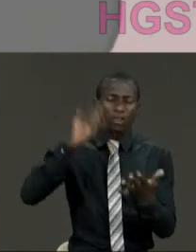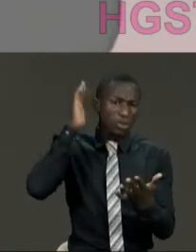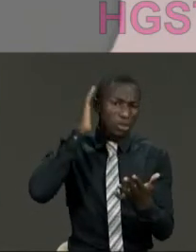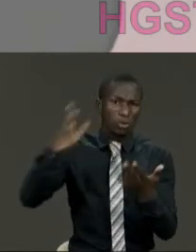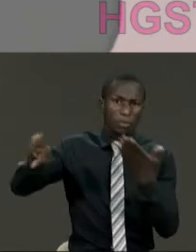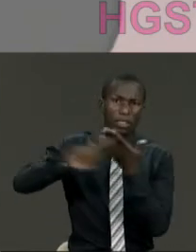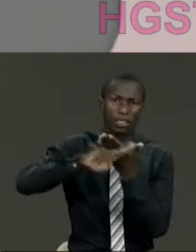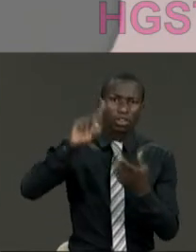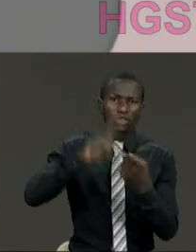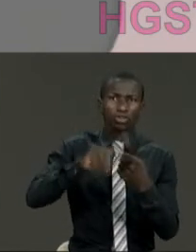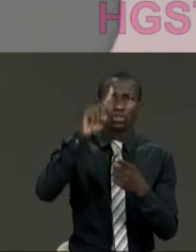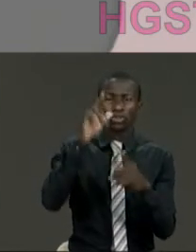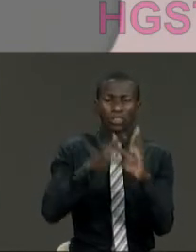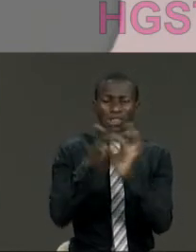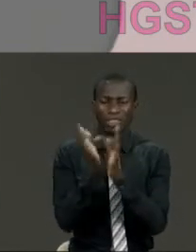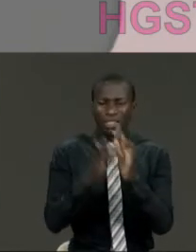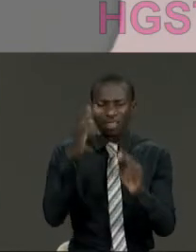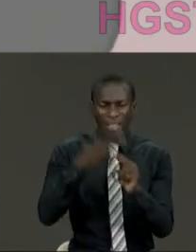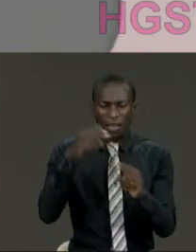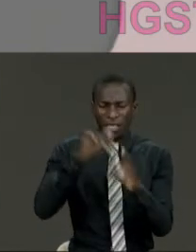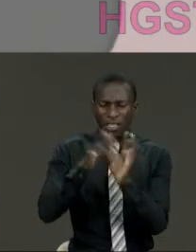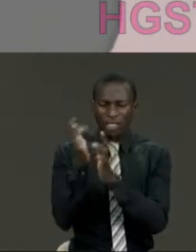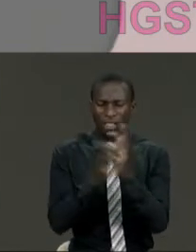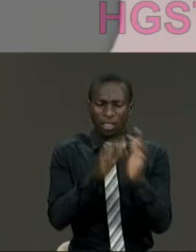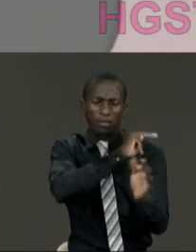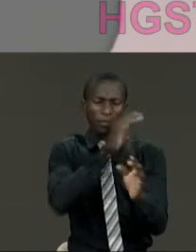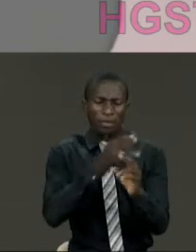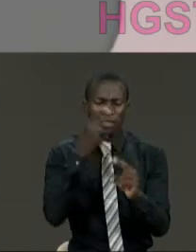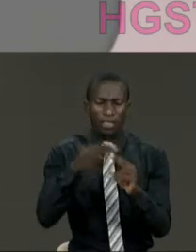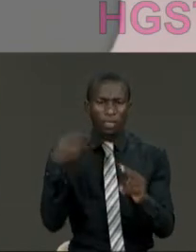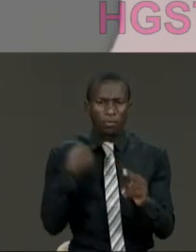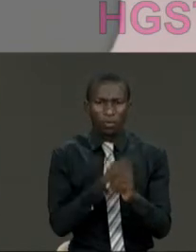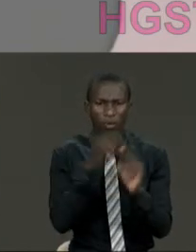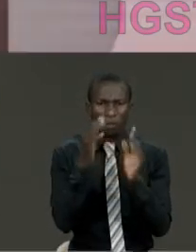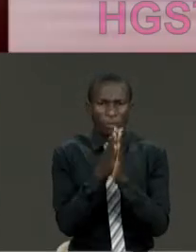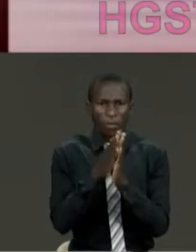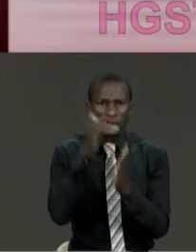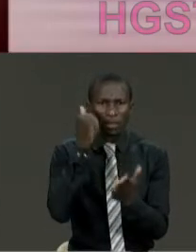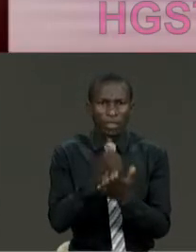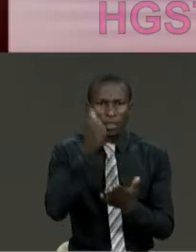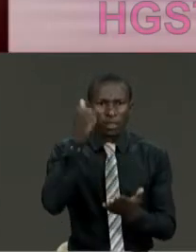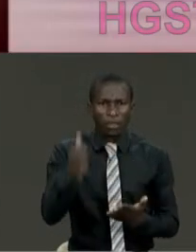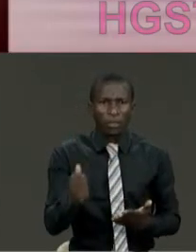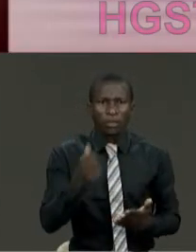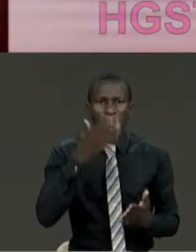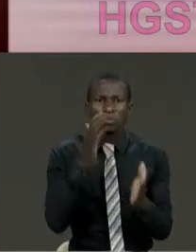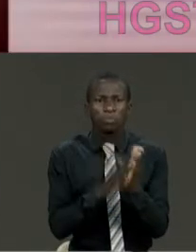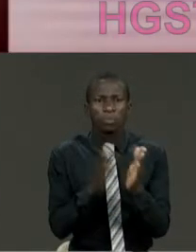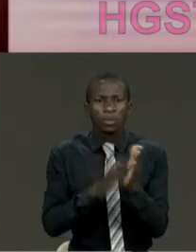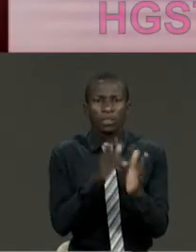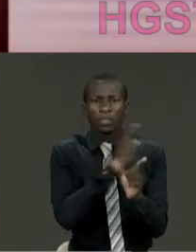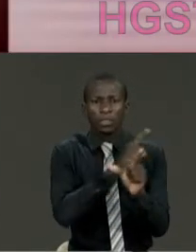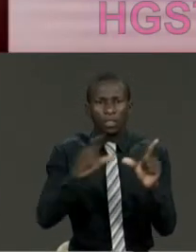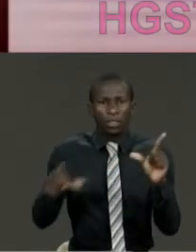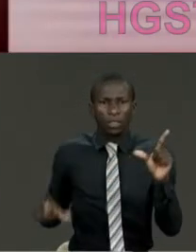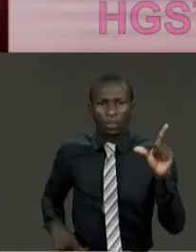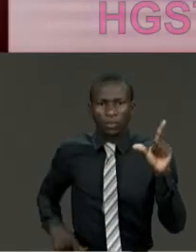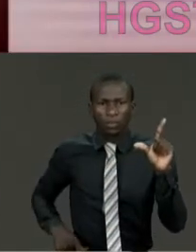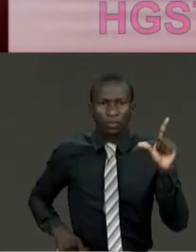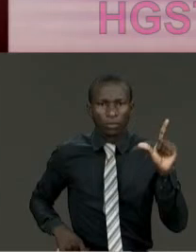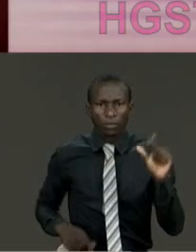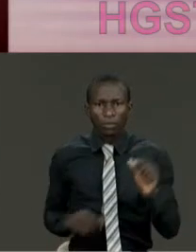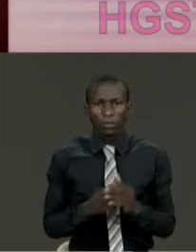in Jesus' name. In Jesus' mighty name we are prayed. Praise ye the Lord.